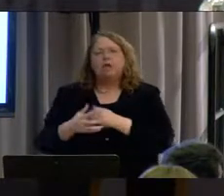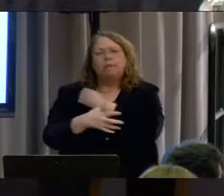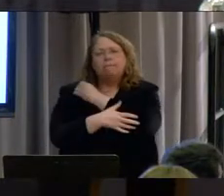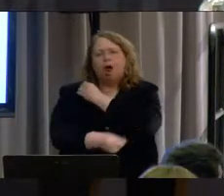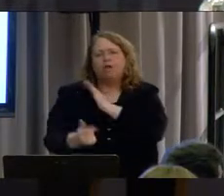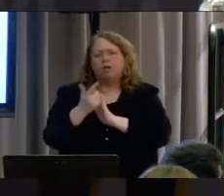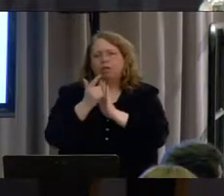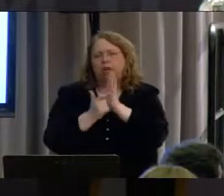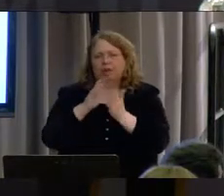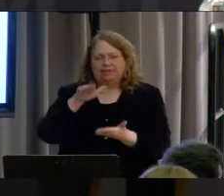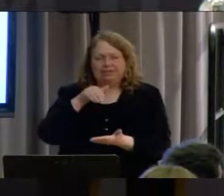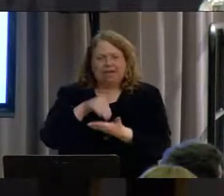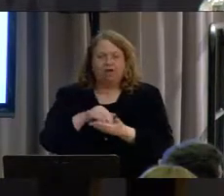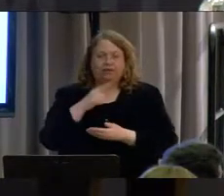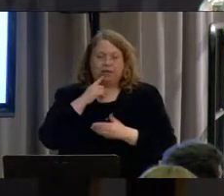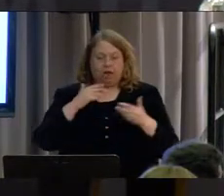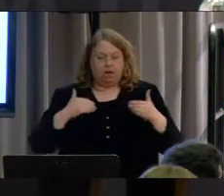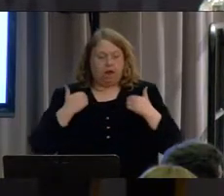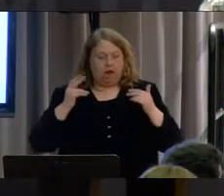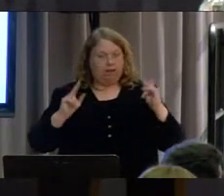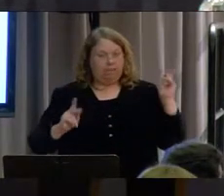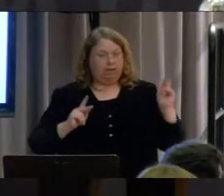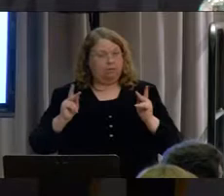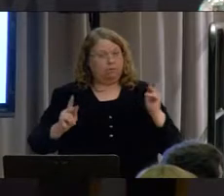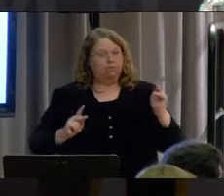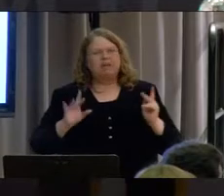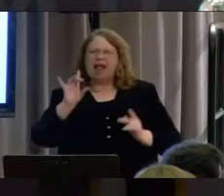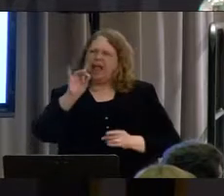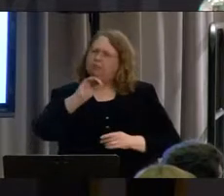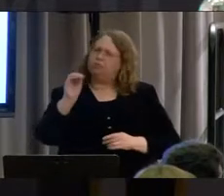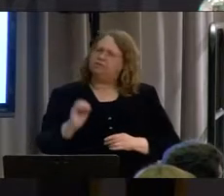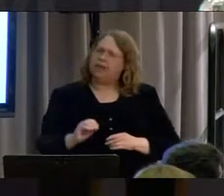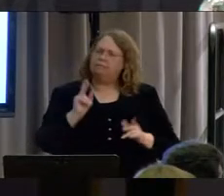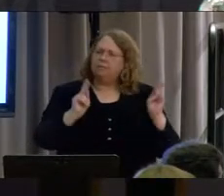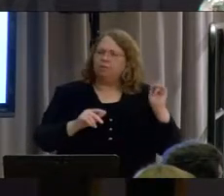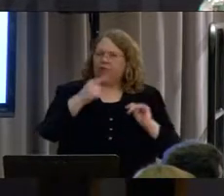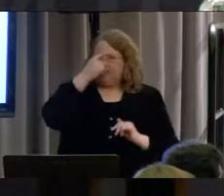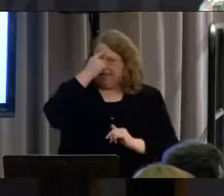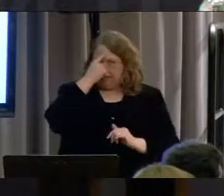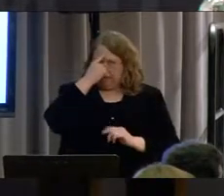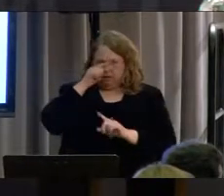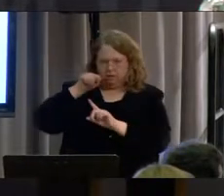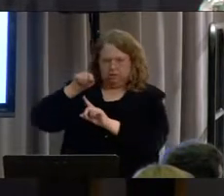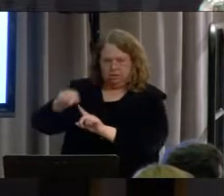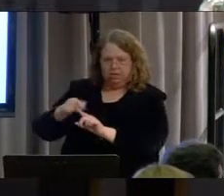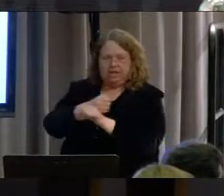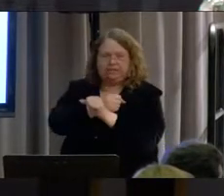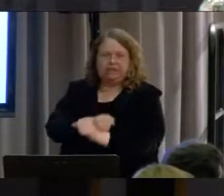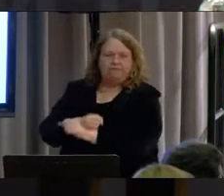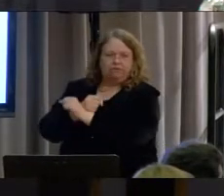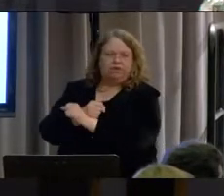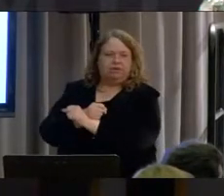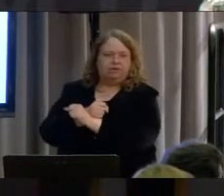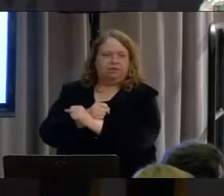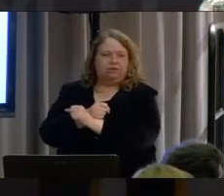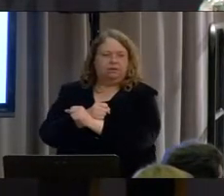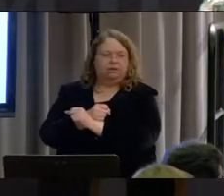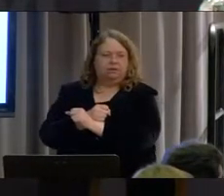and found that young people, 8% of people, believe that it's the centrality of slavery. So